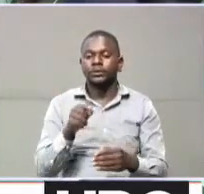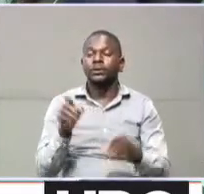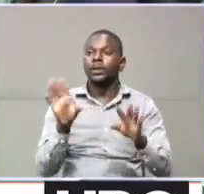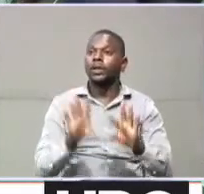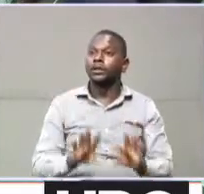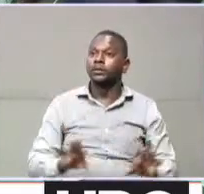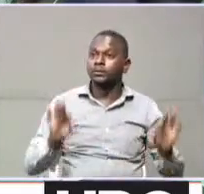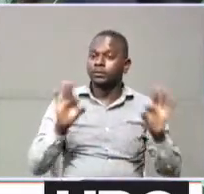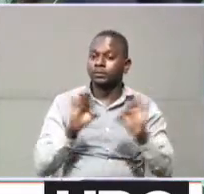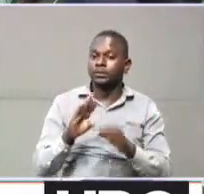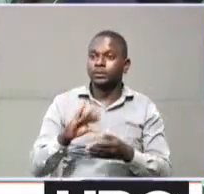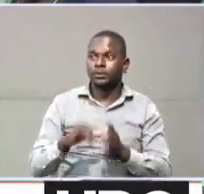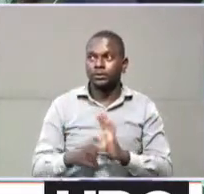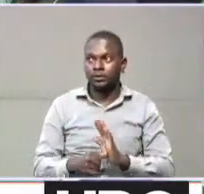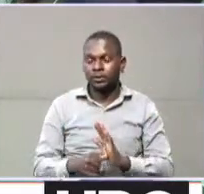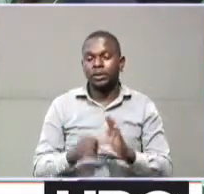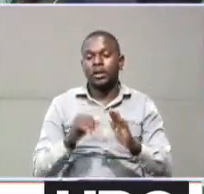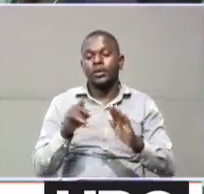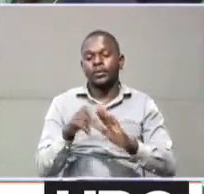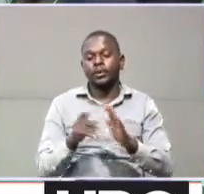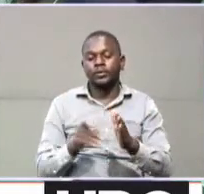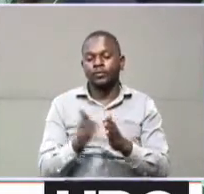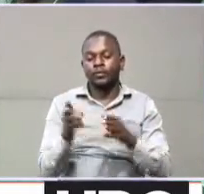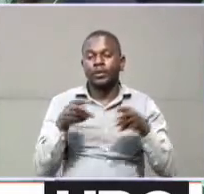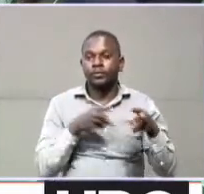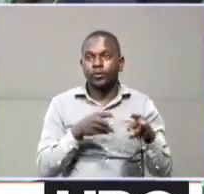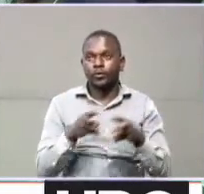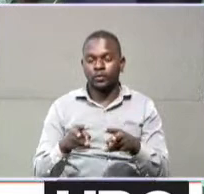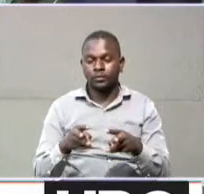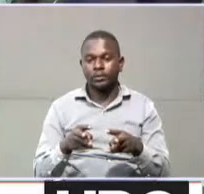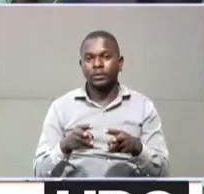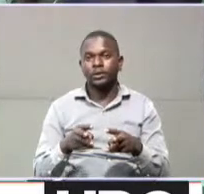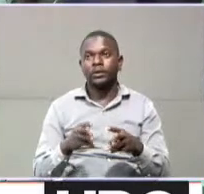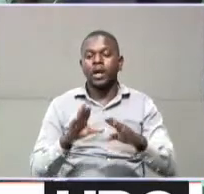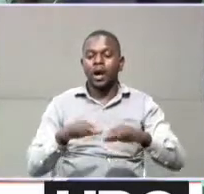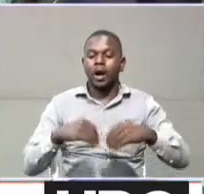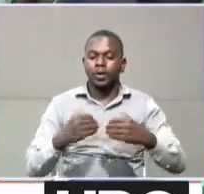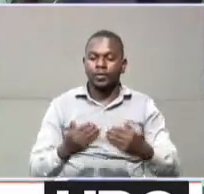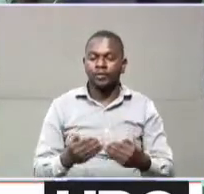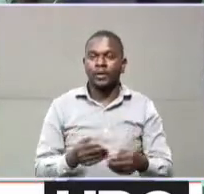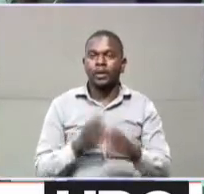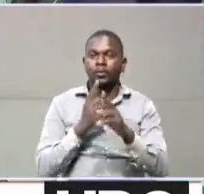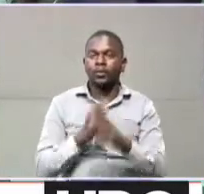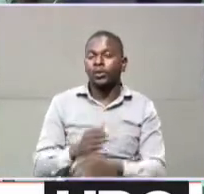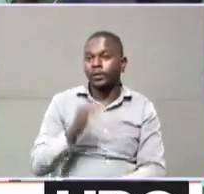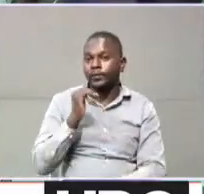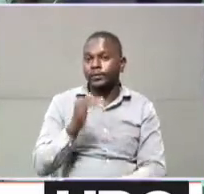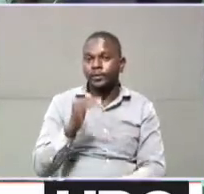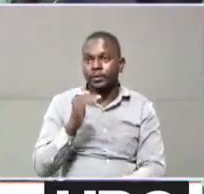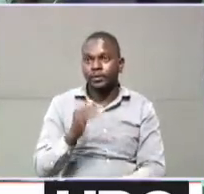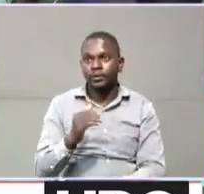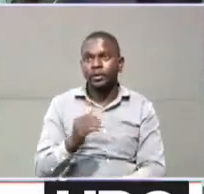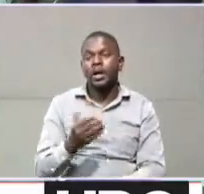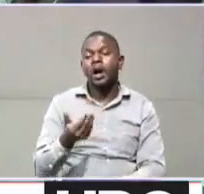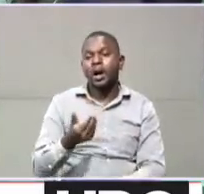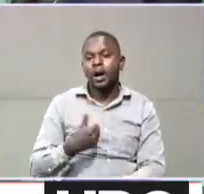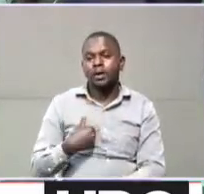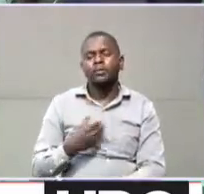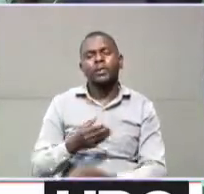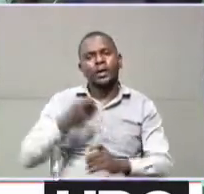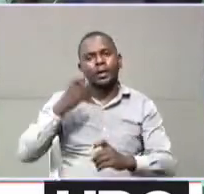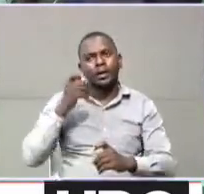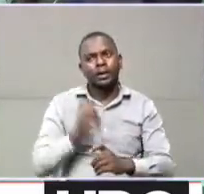important matter of paris development model however right honourable speaker i have a lot of